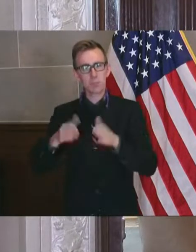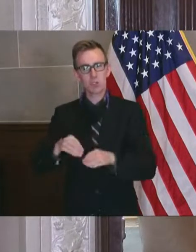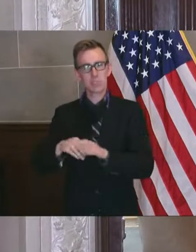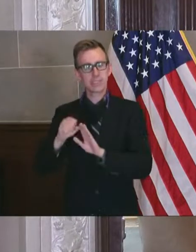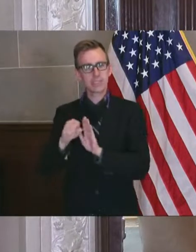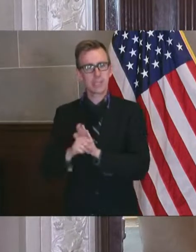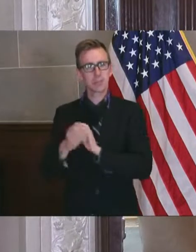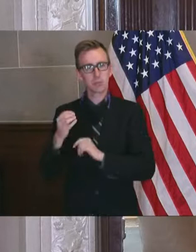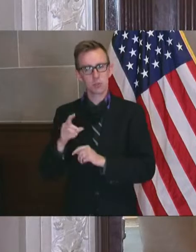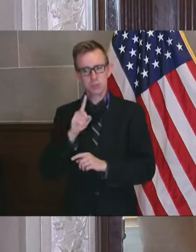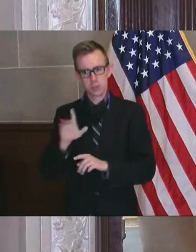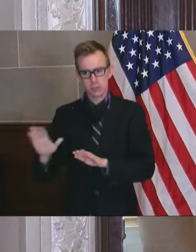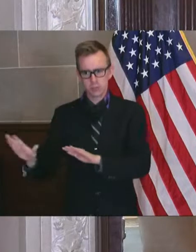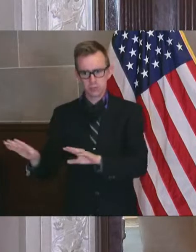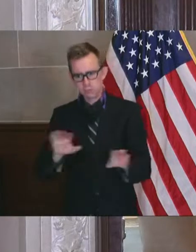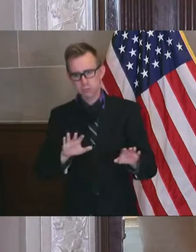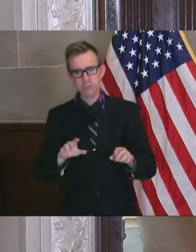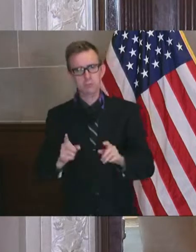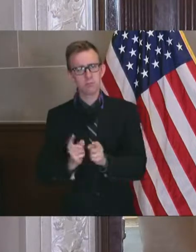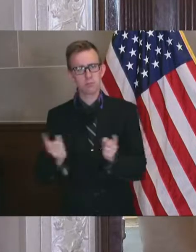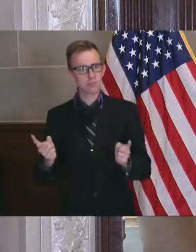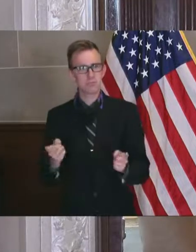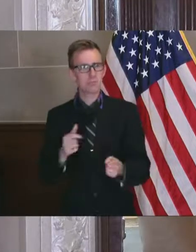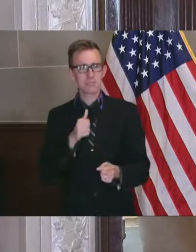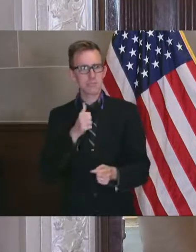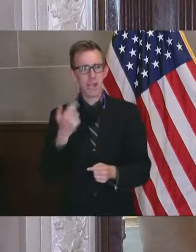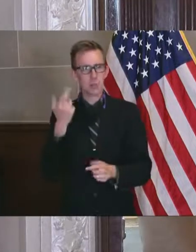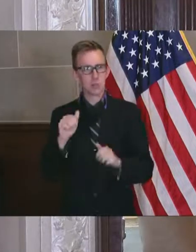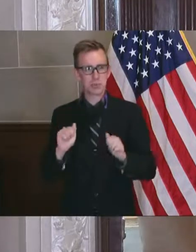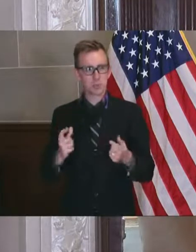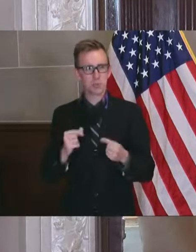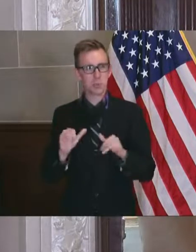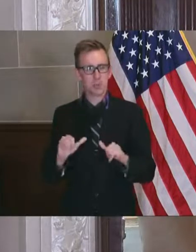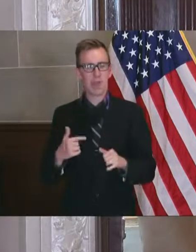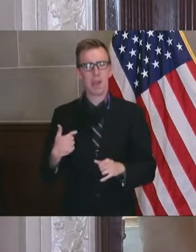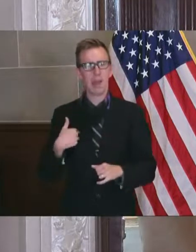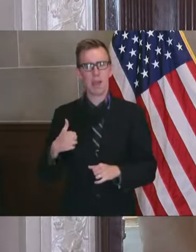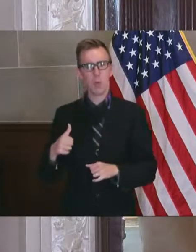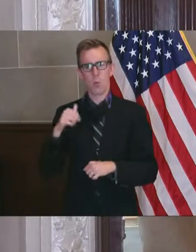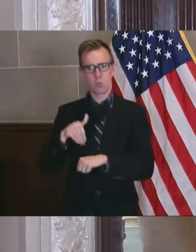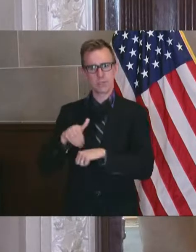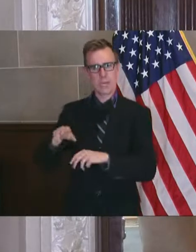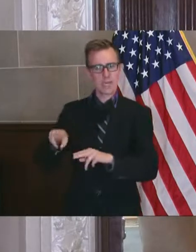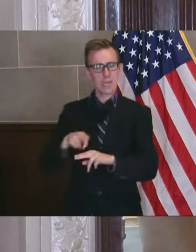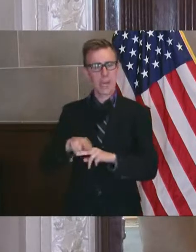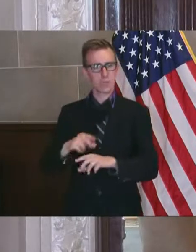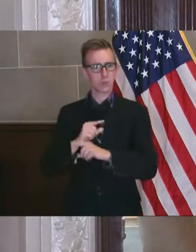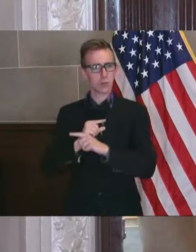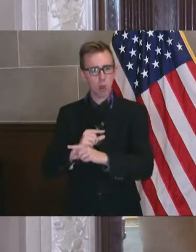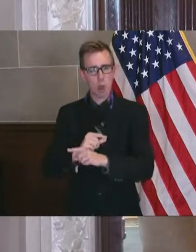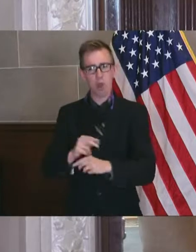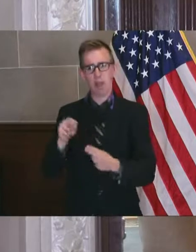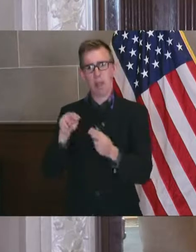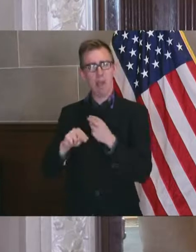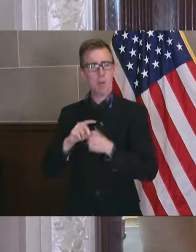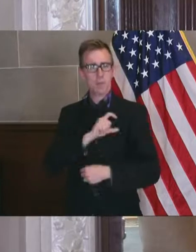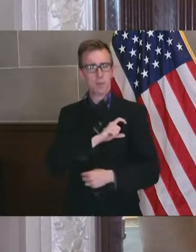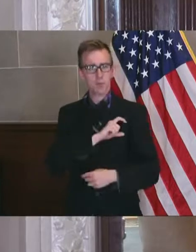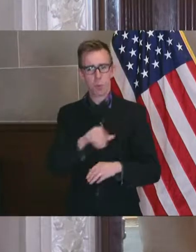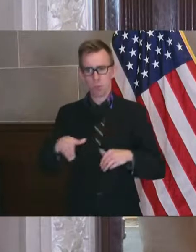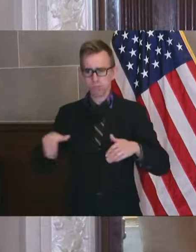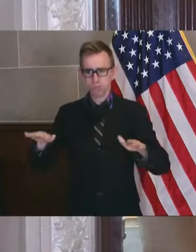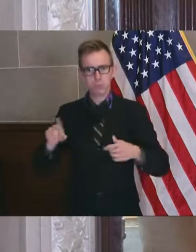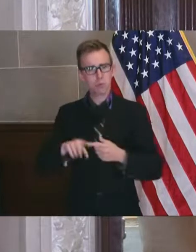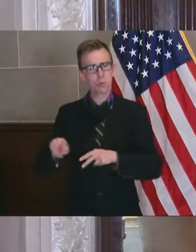to make sure they're staying 6 foot apart. I mean, it's not even practical to do that. And I am not going to send the National Guard, I'm not going to send the Highway Patrol out